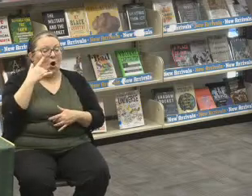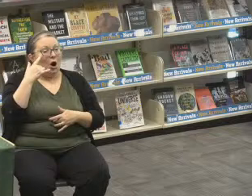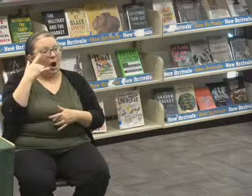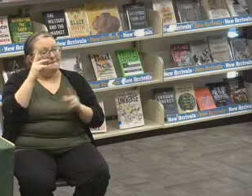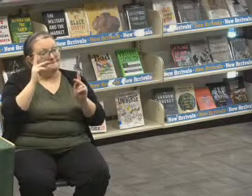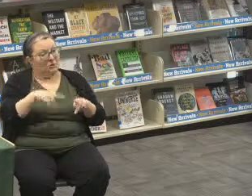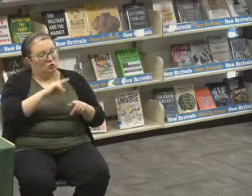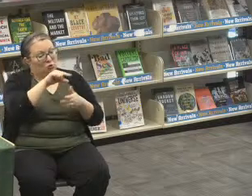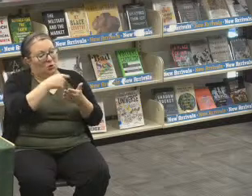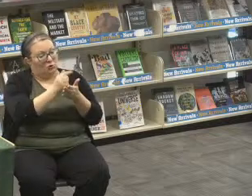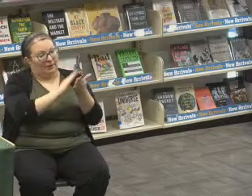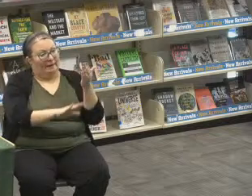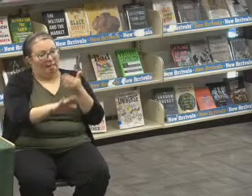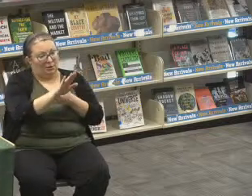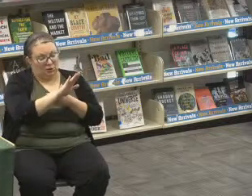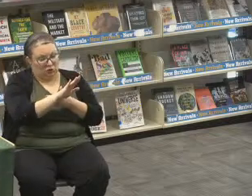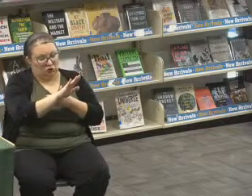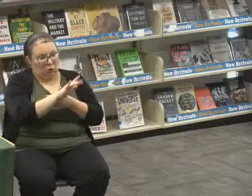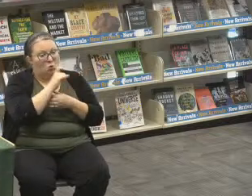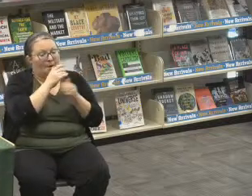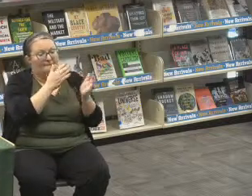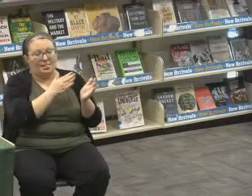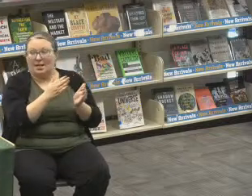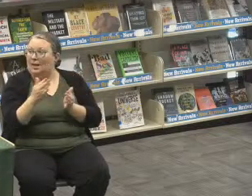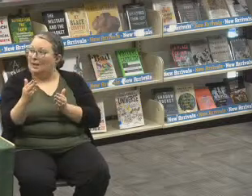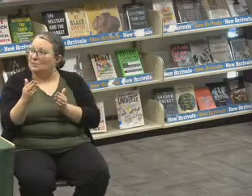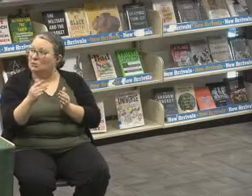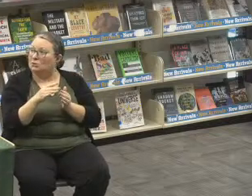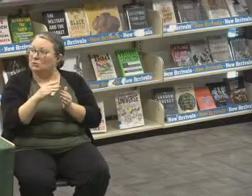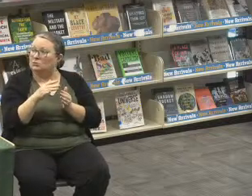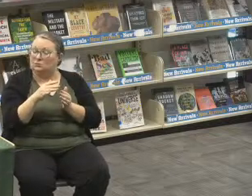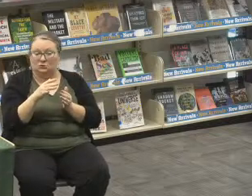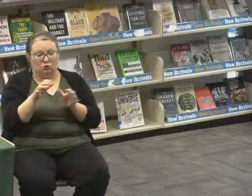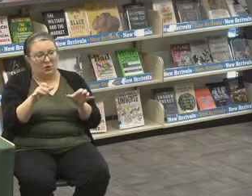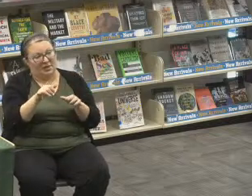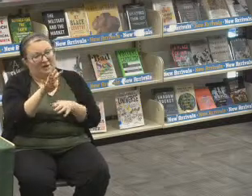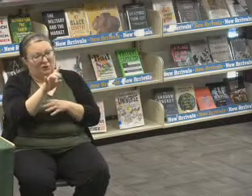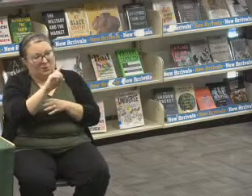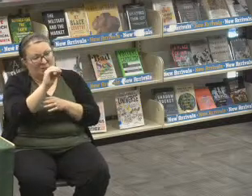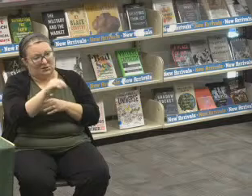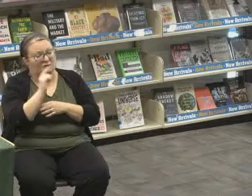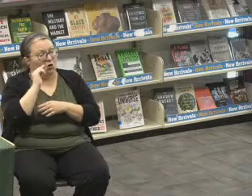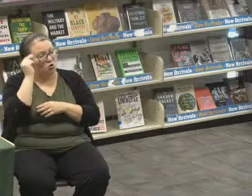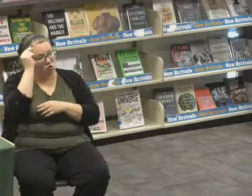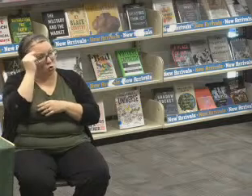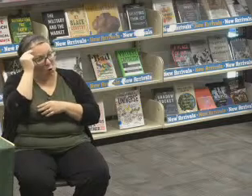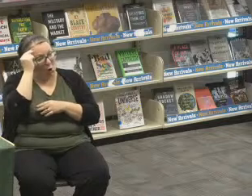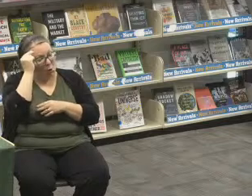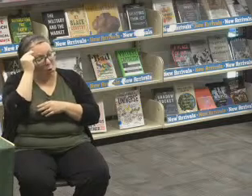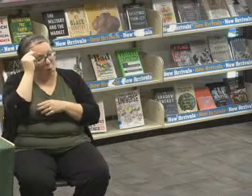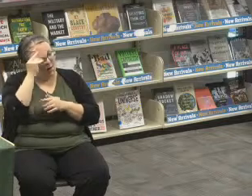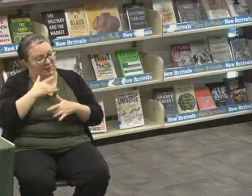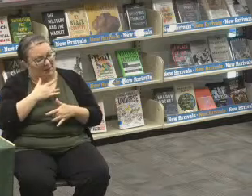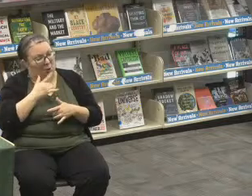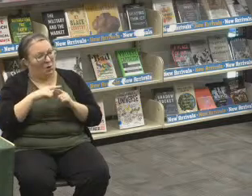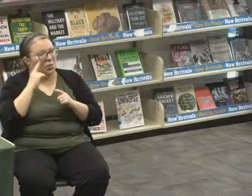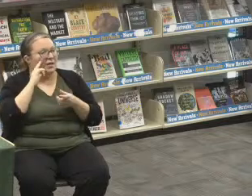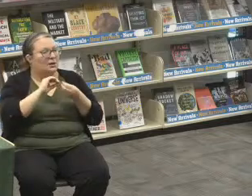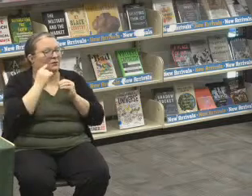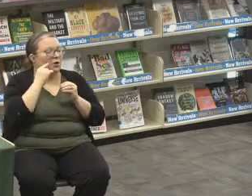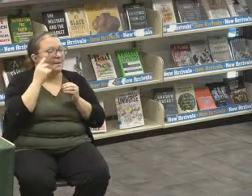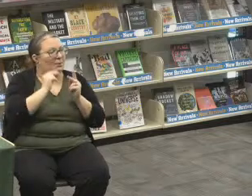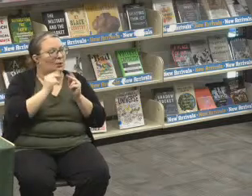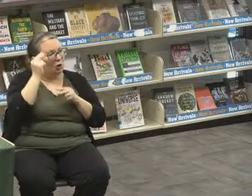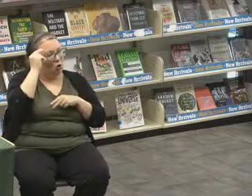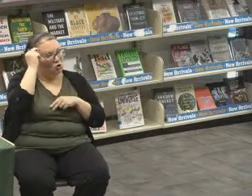someone graduating college that plans on doing that is about 41% for neurotypicals. What do we think this number is for people